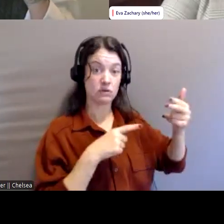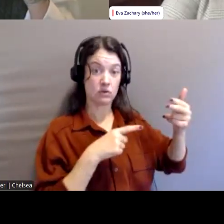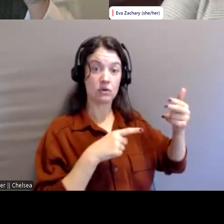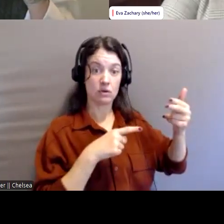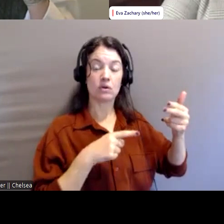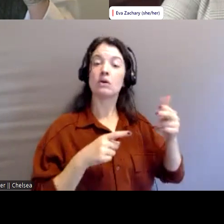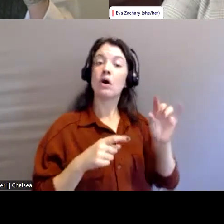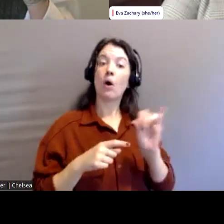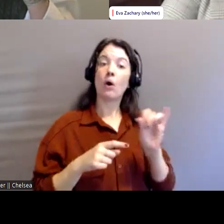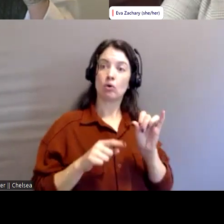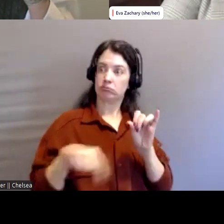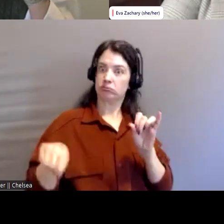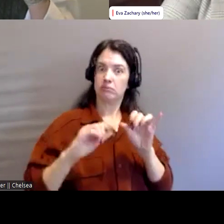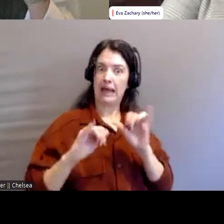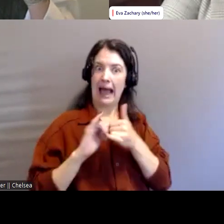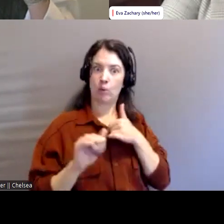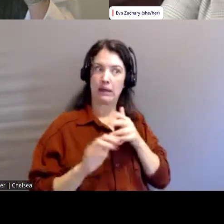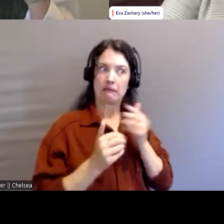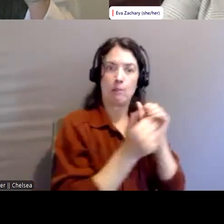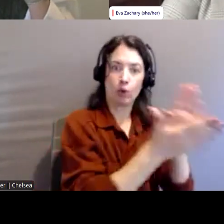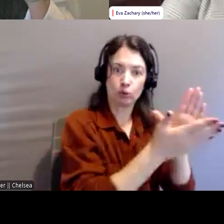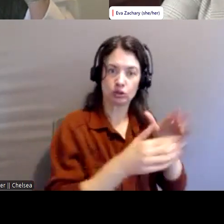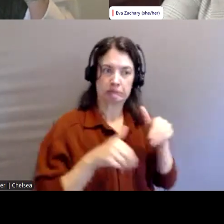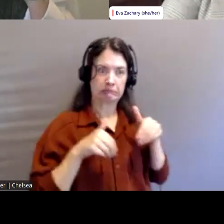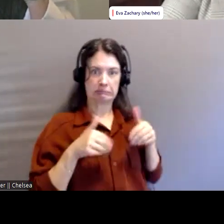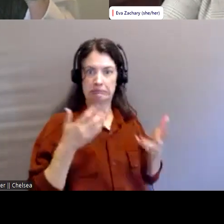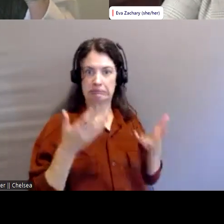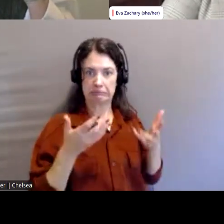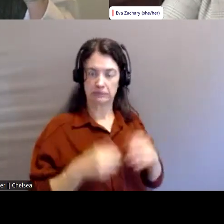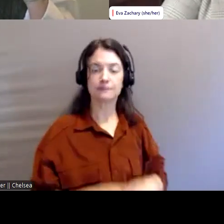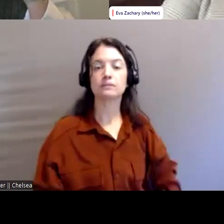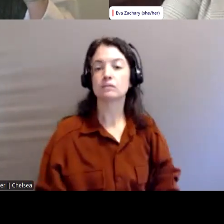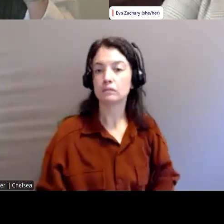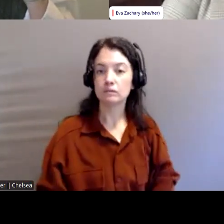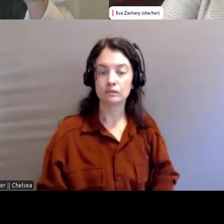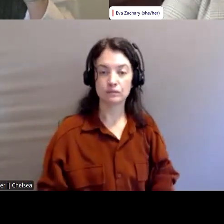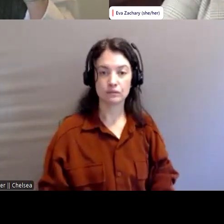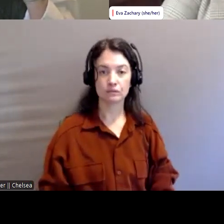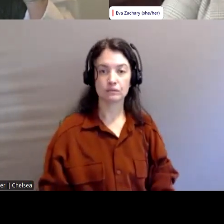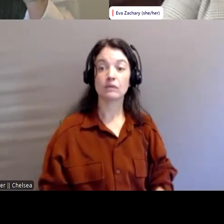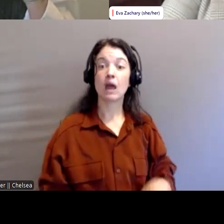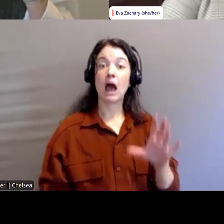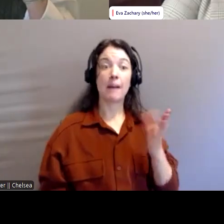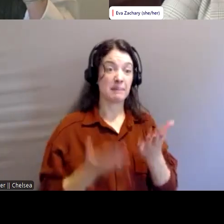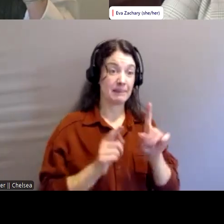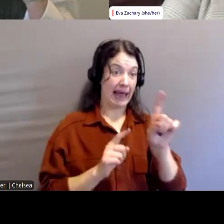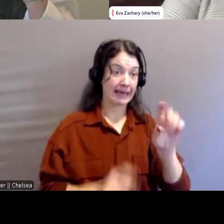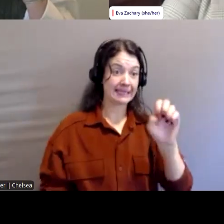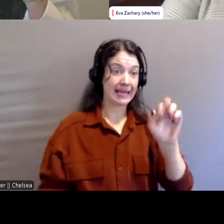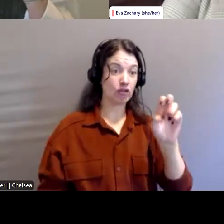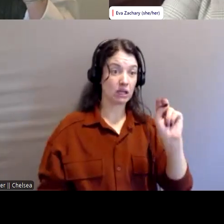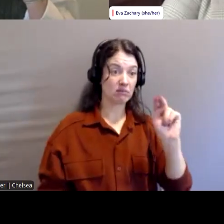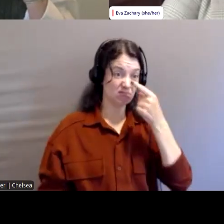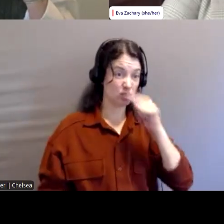how people approach this issue. So I think I'm going to pass it to Erin, maybe to start around